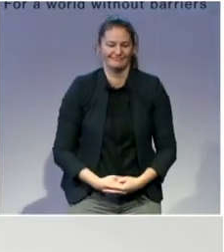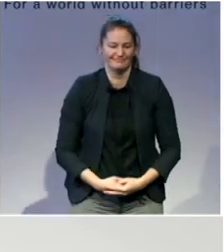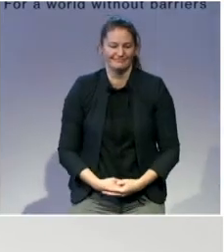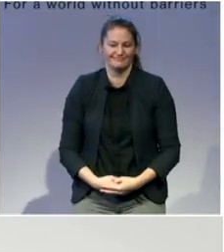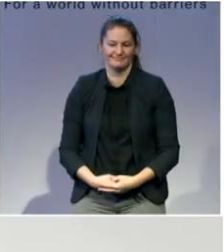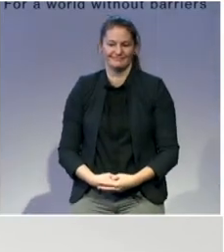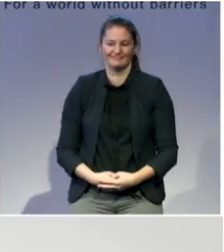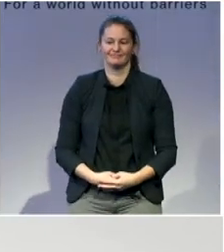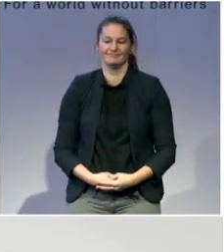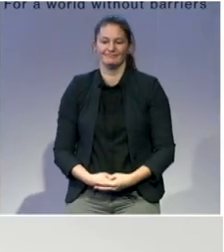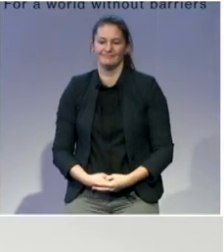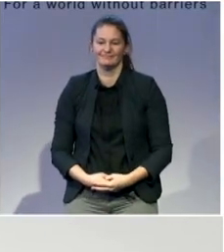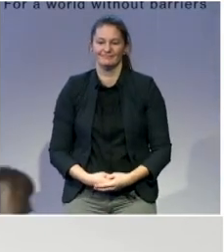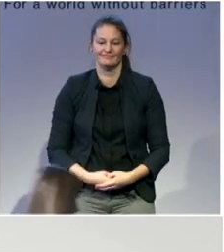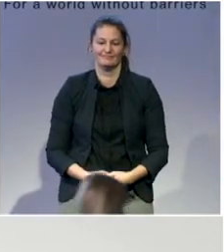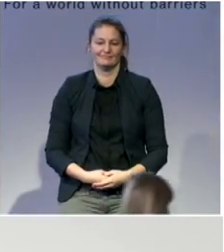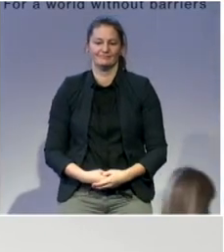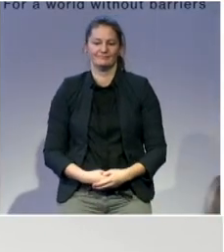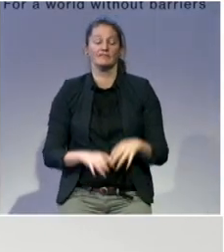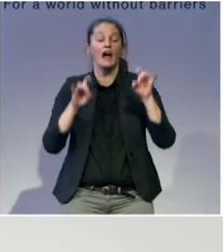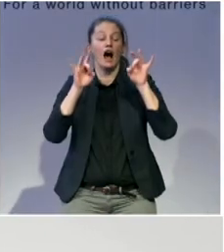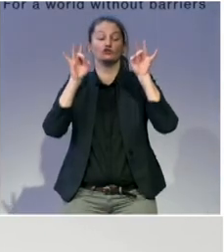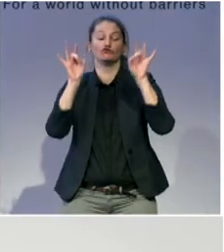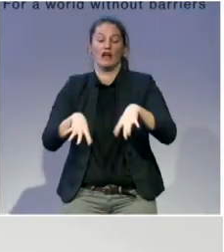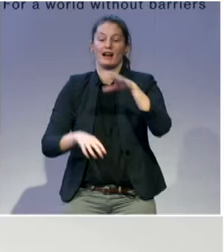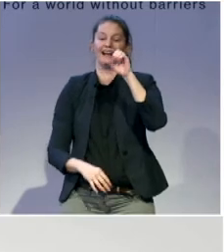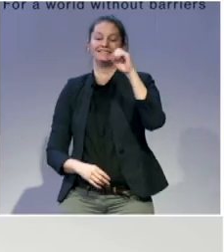Congratulations to Scytl and its iVote program from Australia.